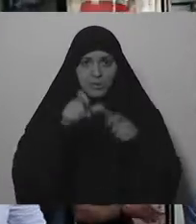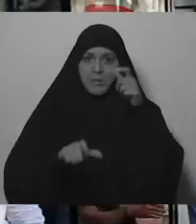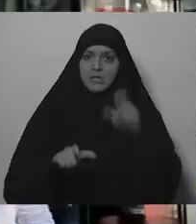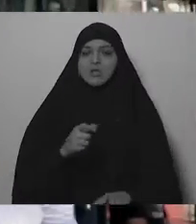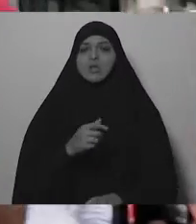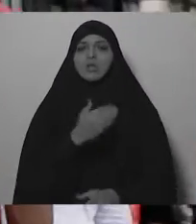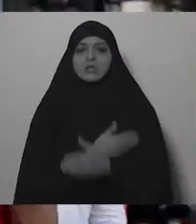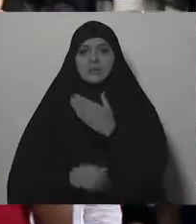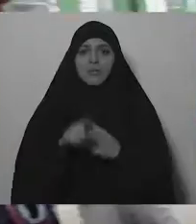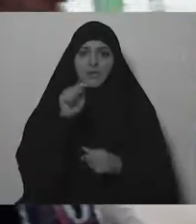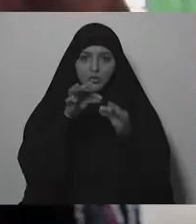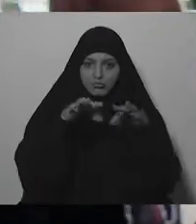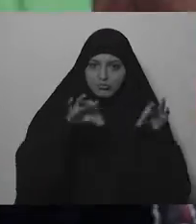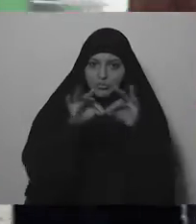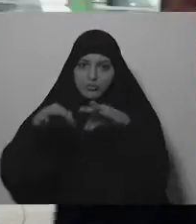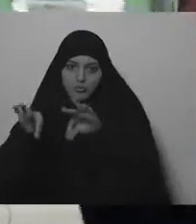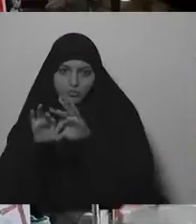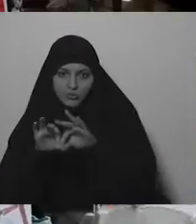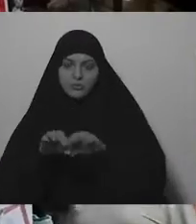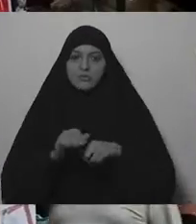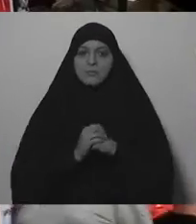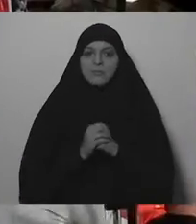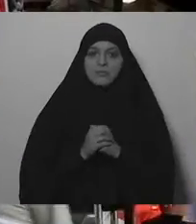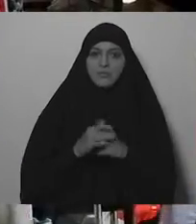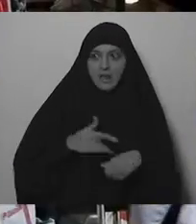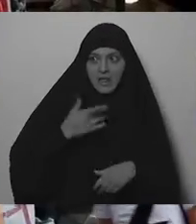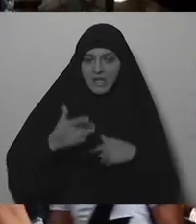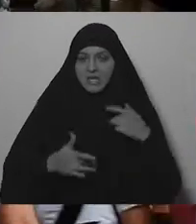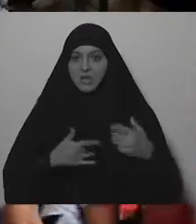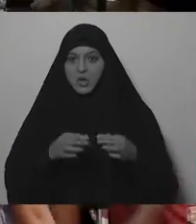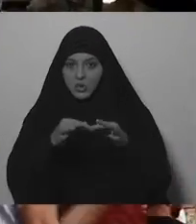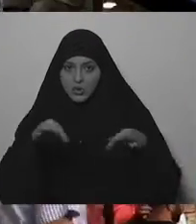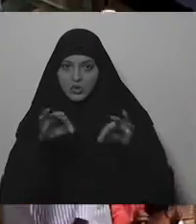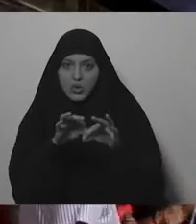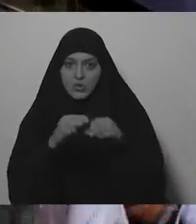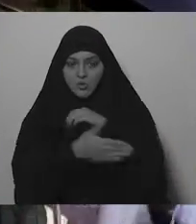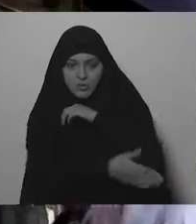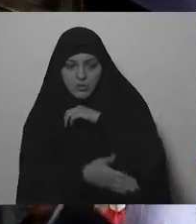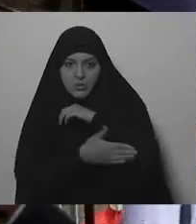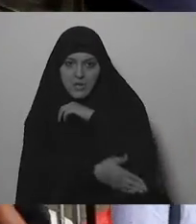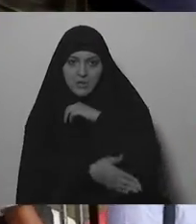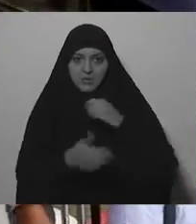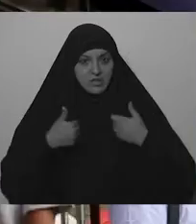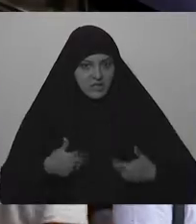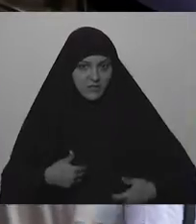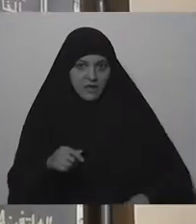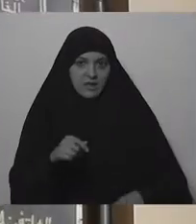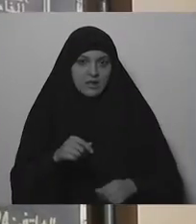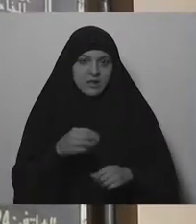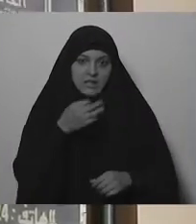the two governors of Bizerte and Manouba. They are interested in urban areas, urban areas and rural areas.